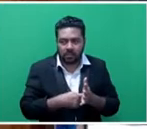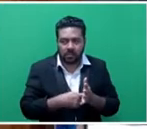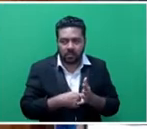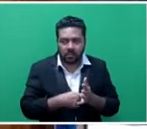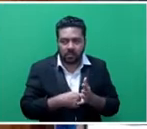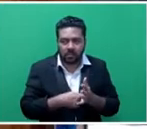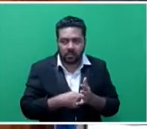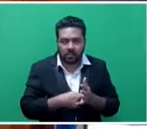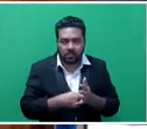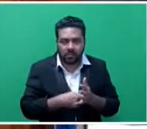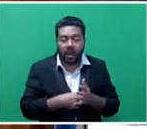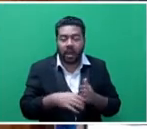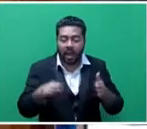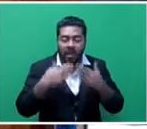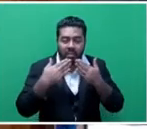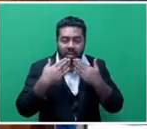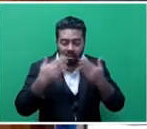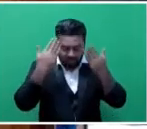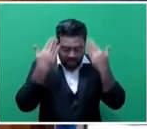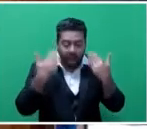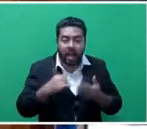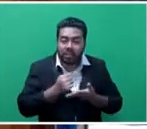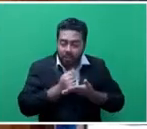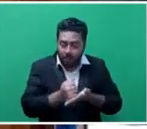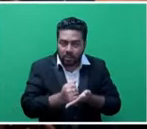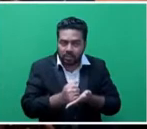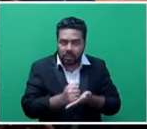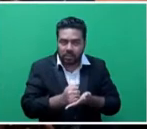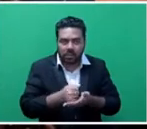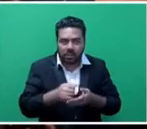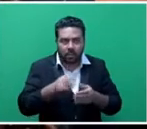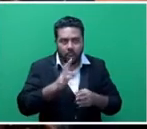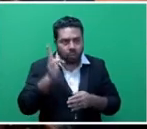already profitable. I thank you, sir, and I support the motion before the House.